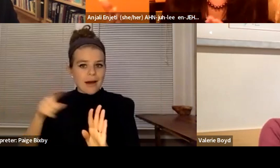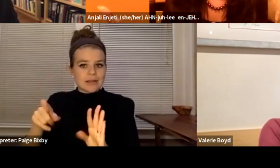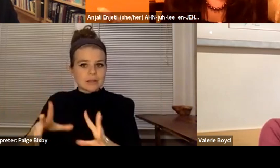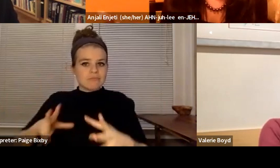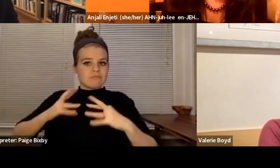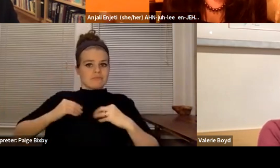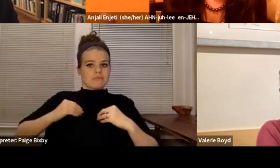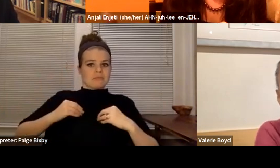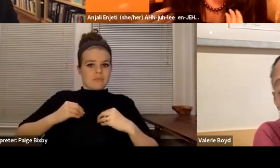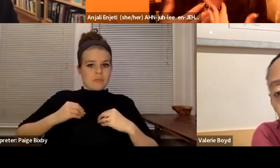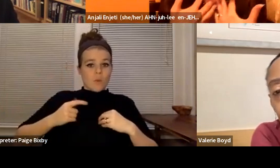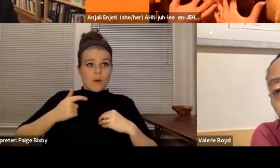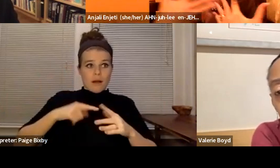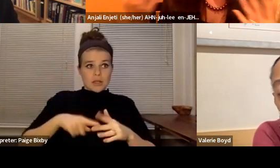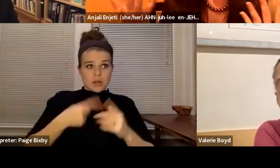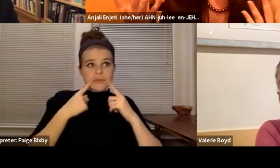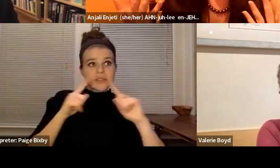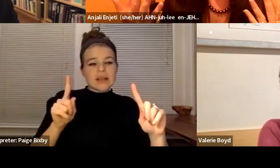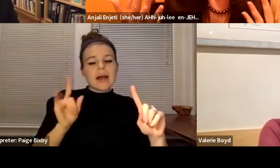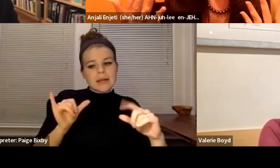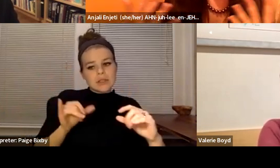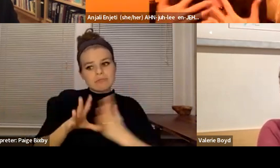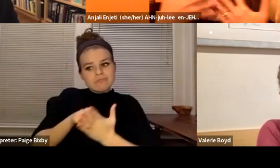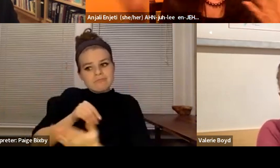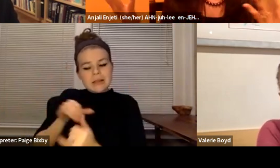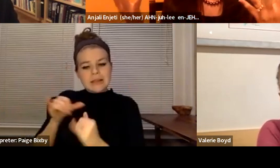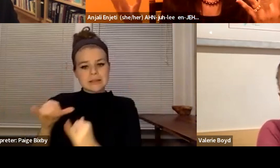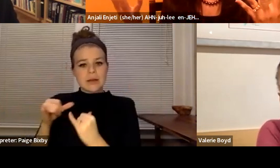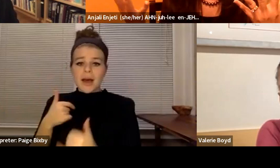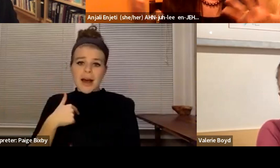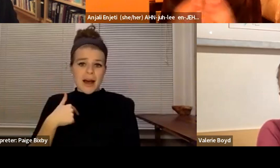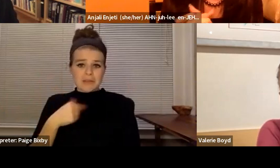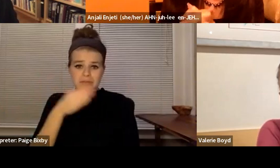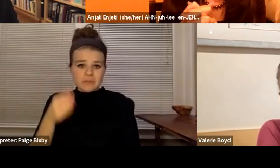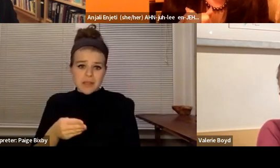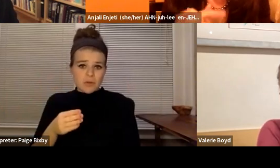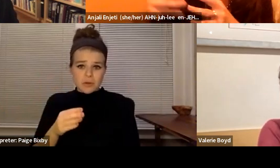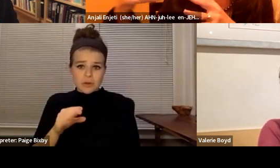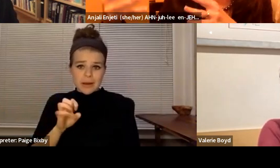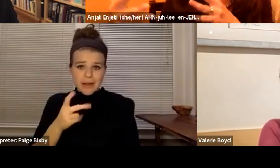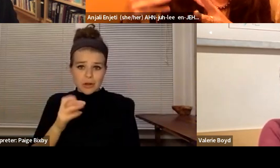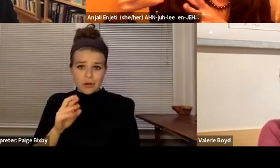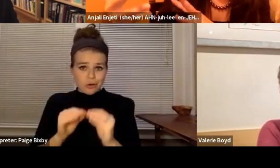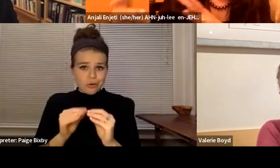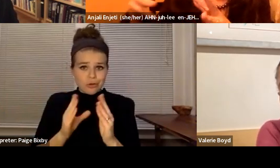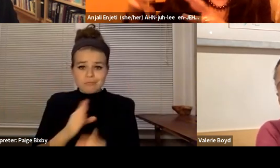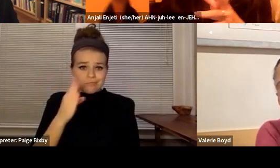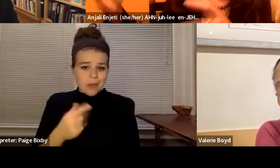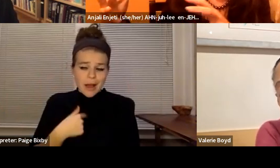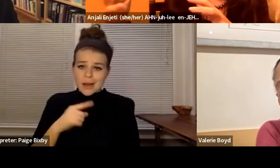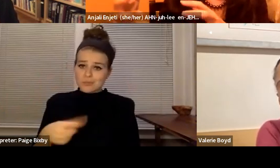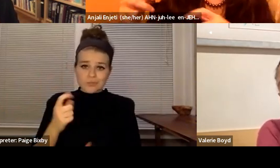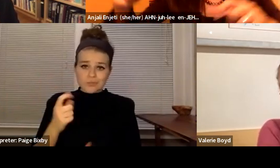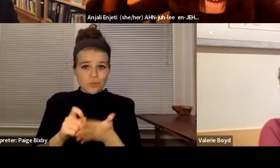I started having success. So I've never been an editor. I'm just a writer. But what she did is